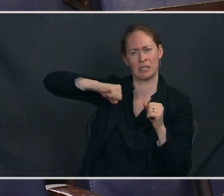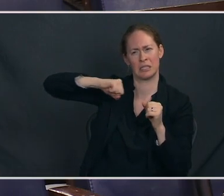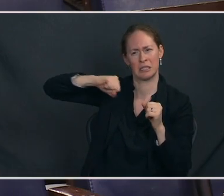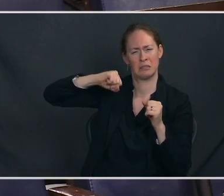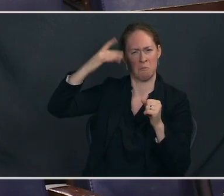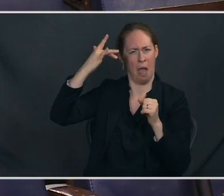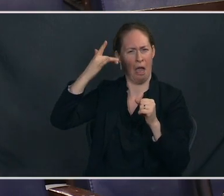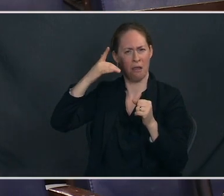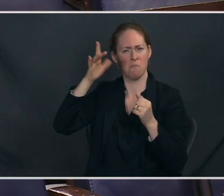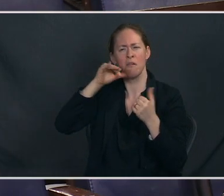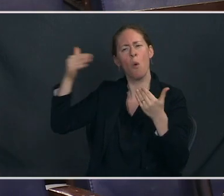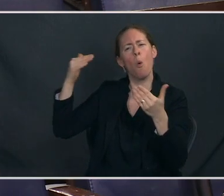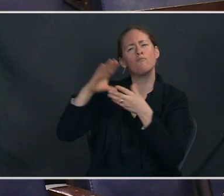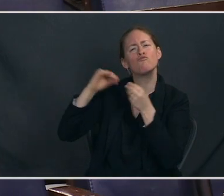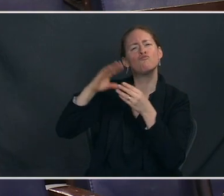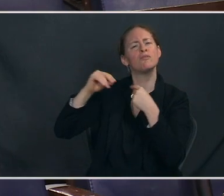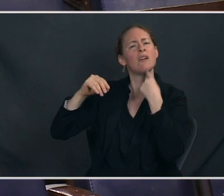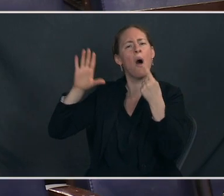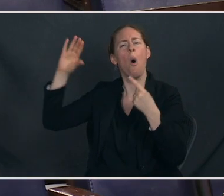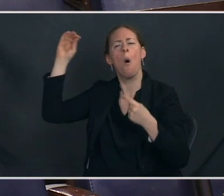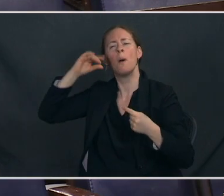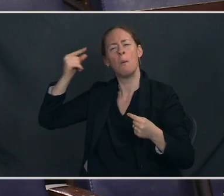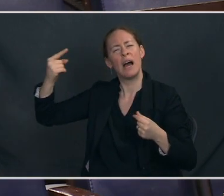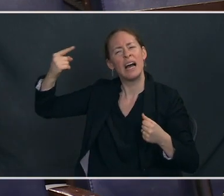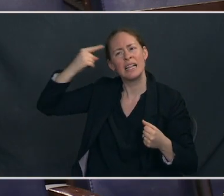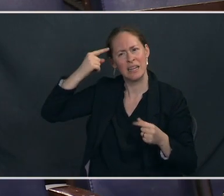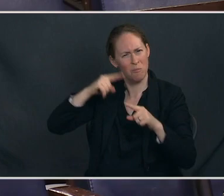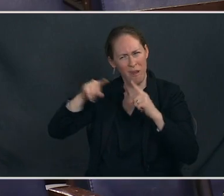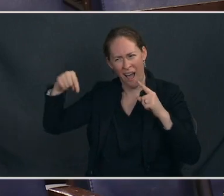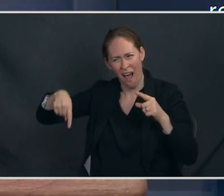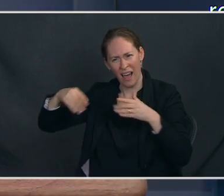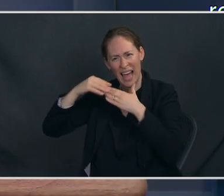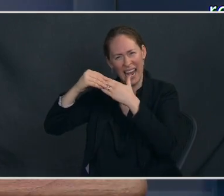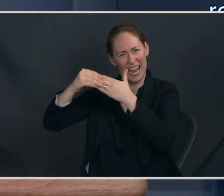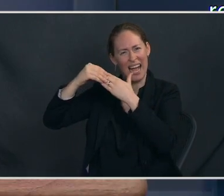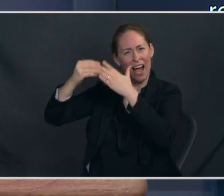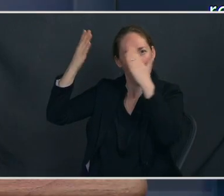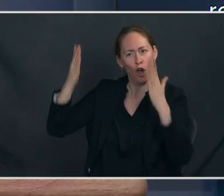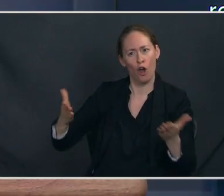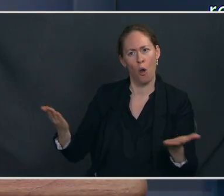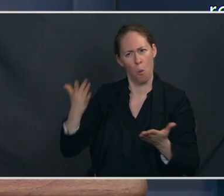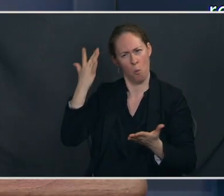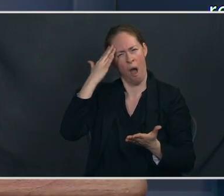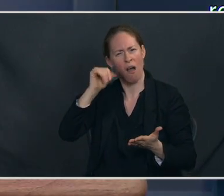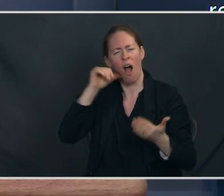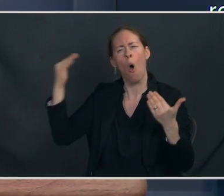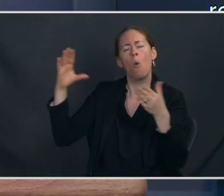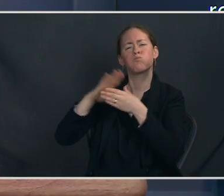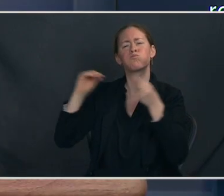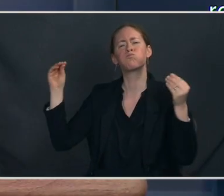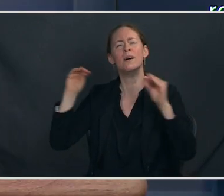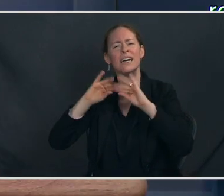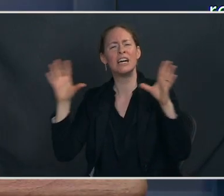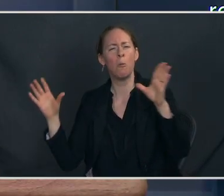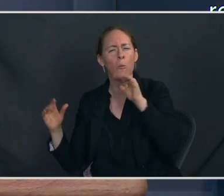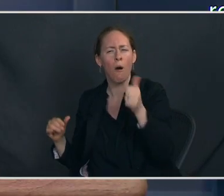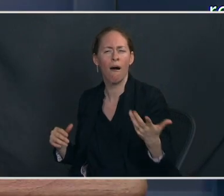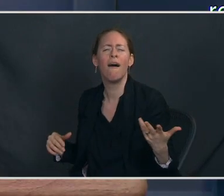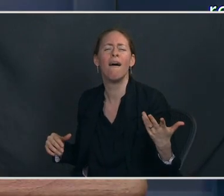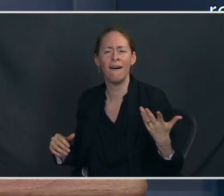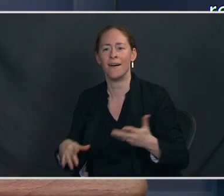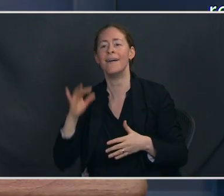anymore, but he is the leader of the Democratic Party. Why won't he say what he believes should happen? Well, the president believes that the Senate has